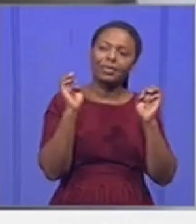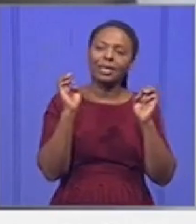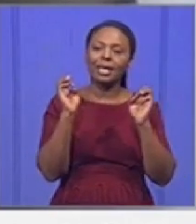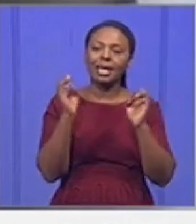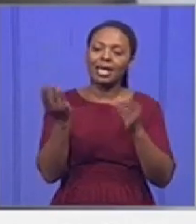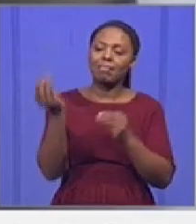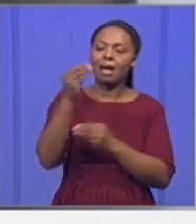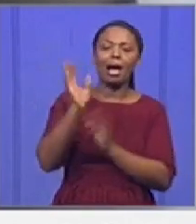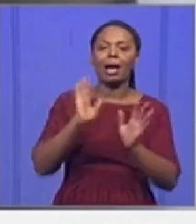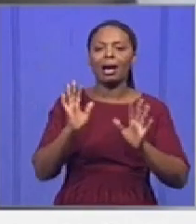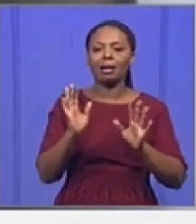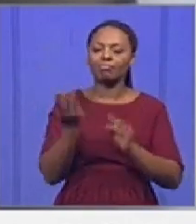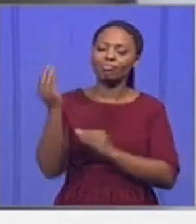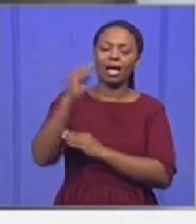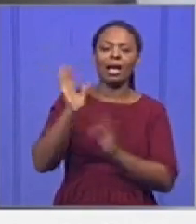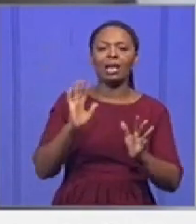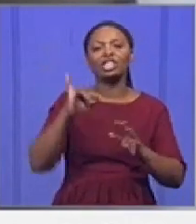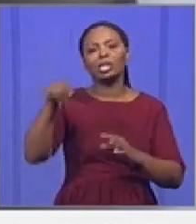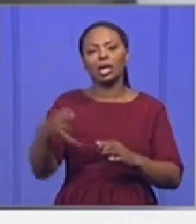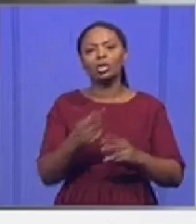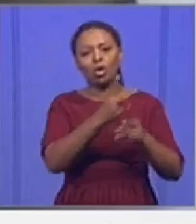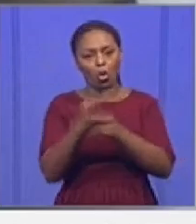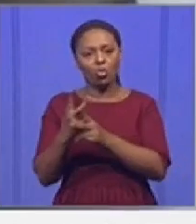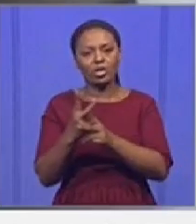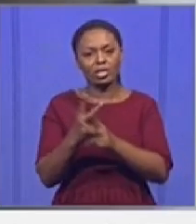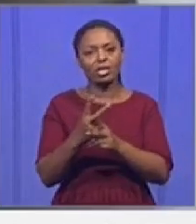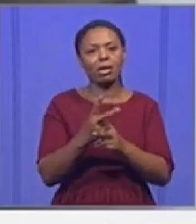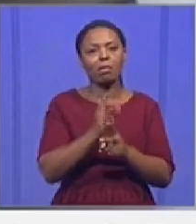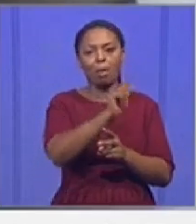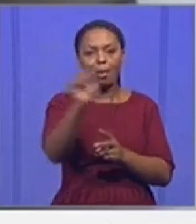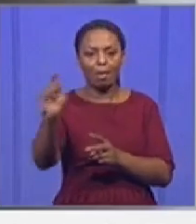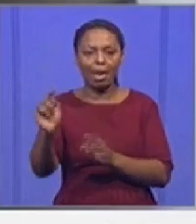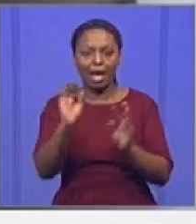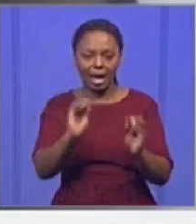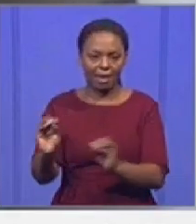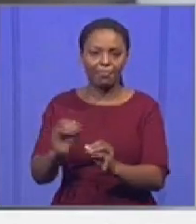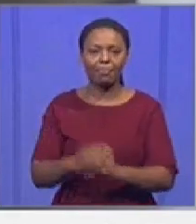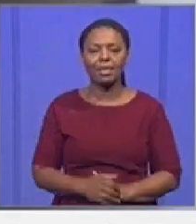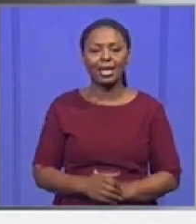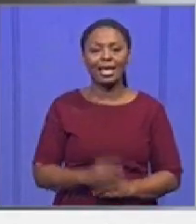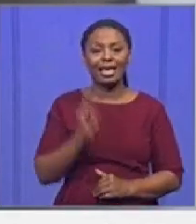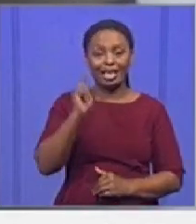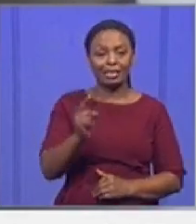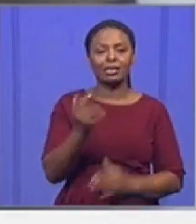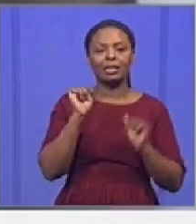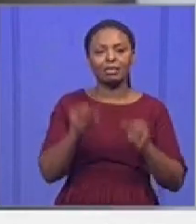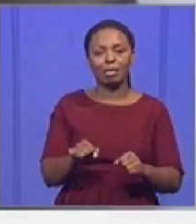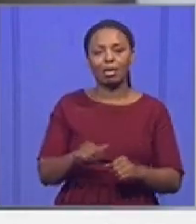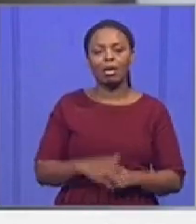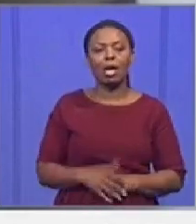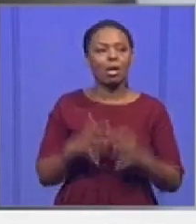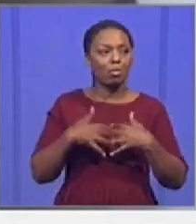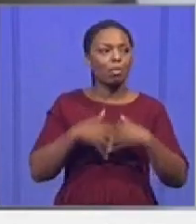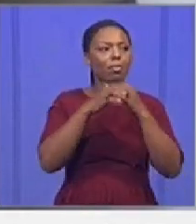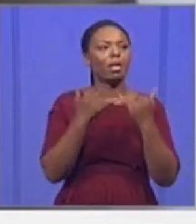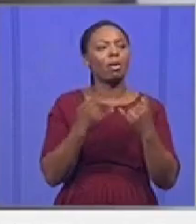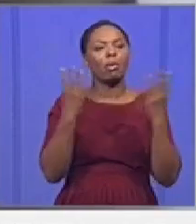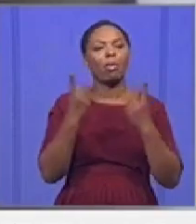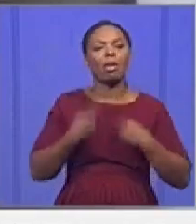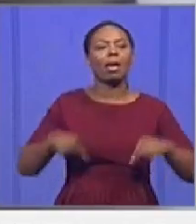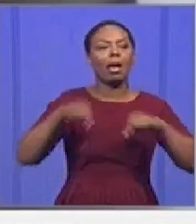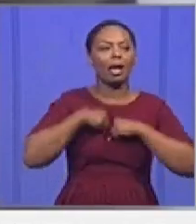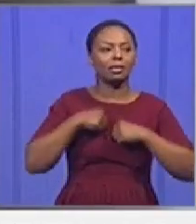interest loans for I think it's a 2 kilowatt system. That created then a situation for people like